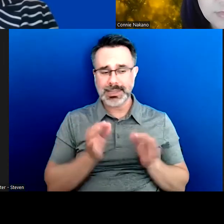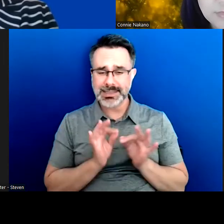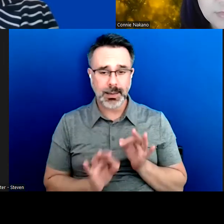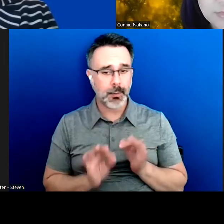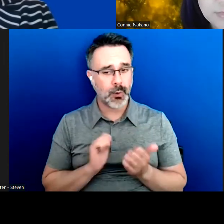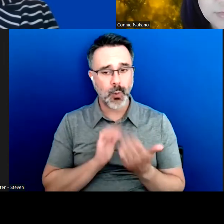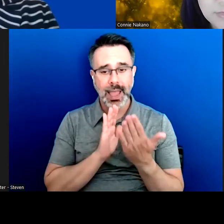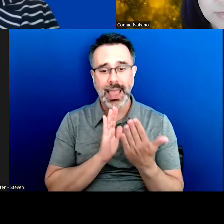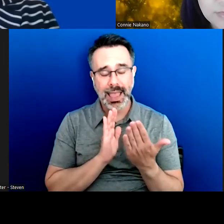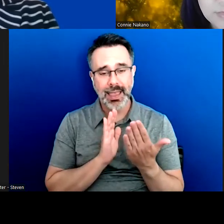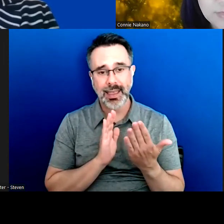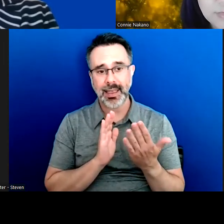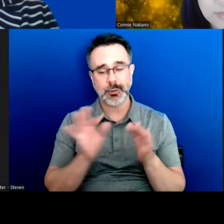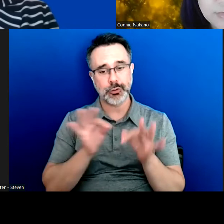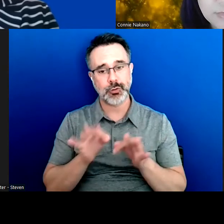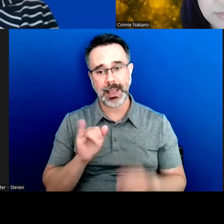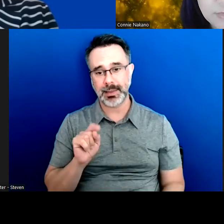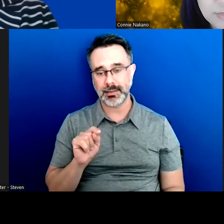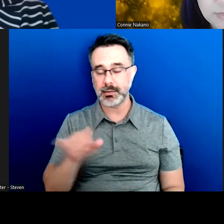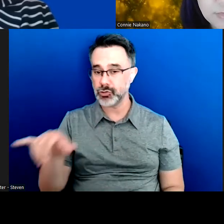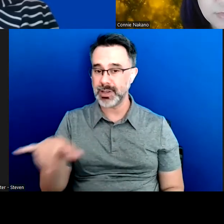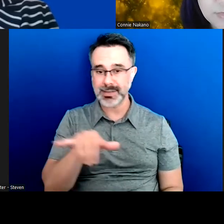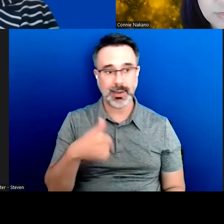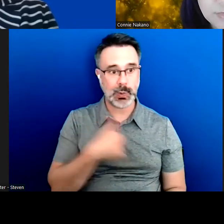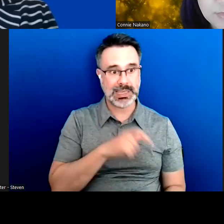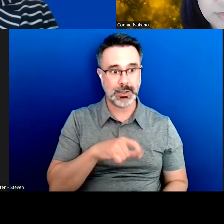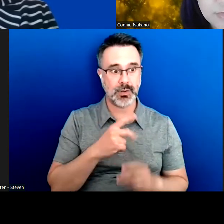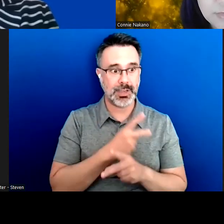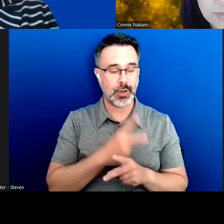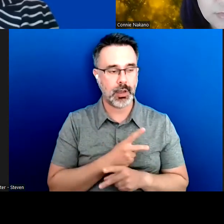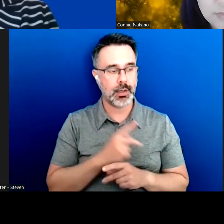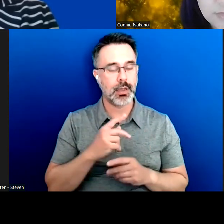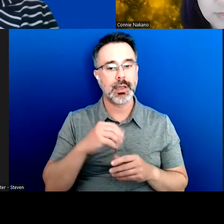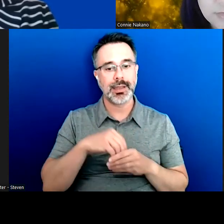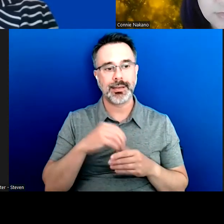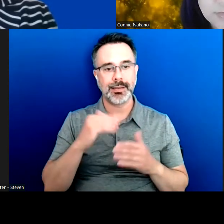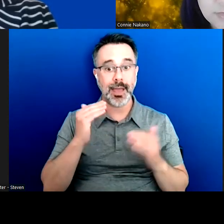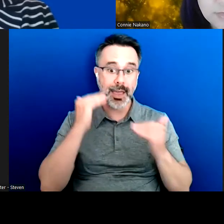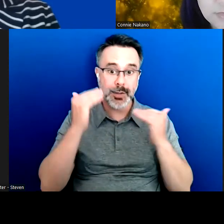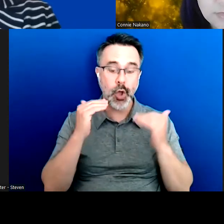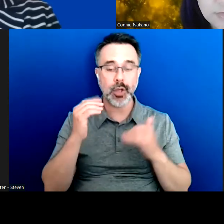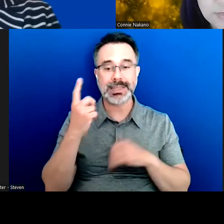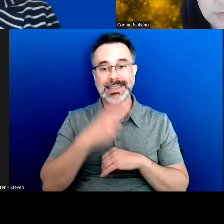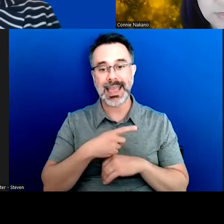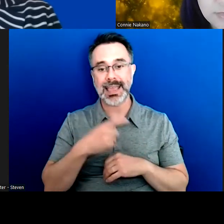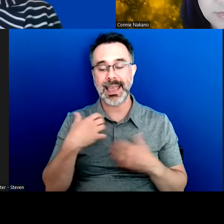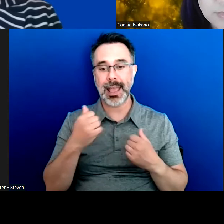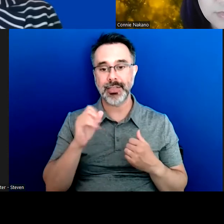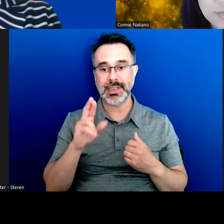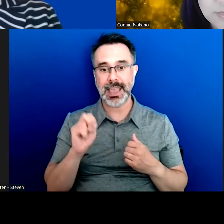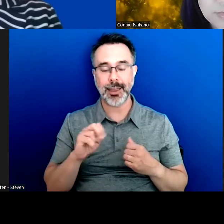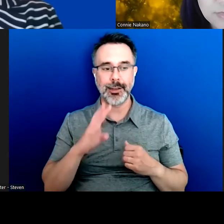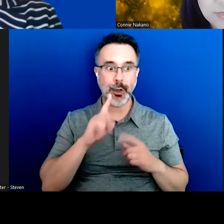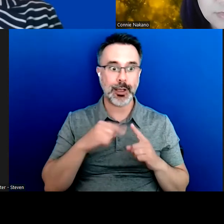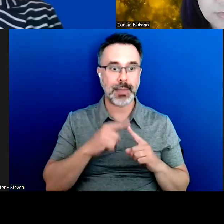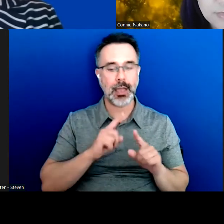way to describe it, just like we've had to figure out in adult day healthcare, what a complex thing to try and discuss, or MSSP or any of the other acronyms,